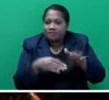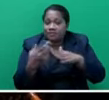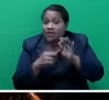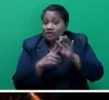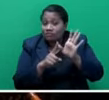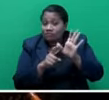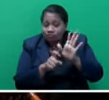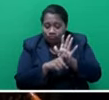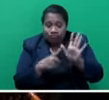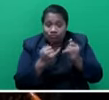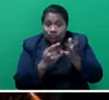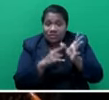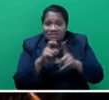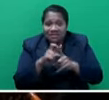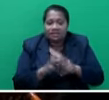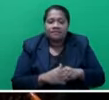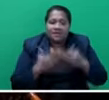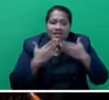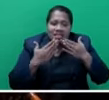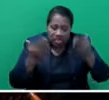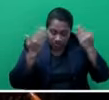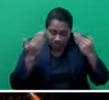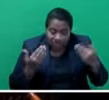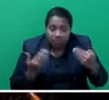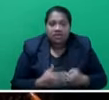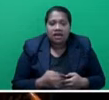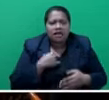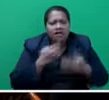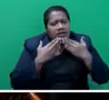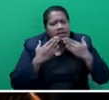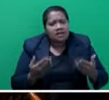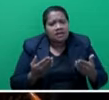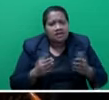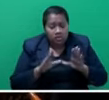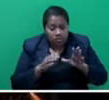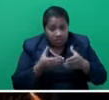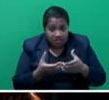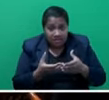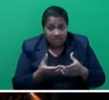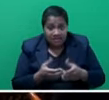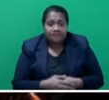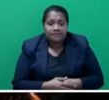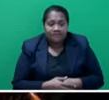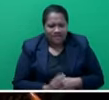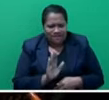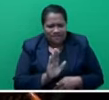Thank you, Mr. Speaker. I thank the committee for its